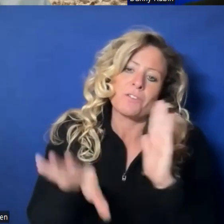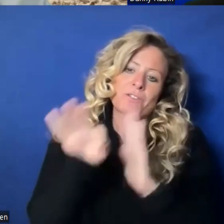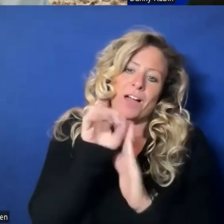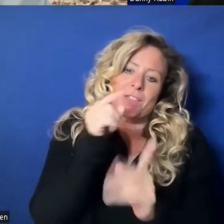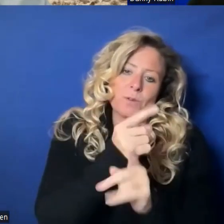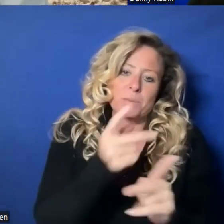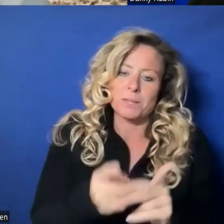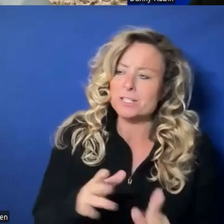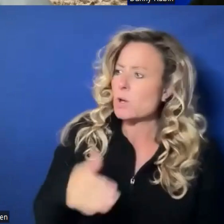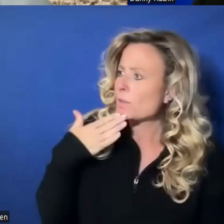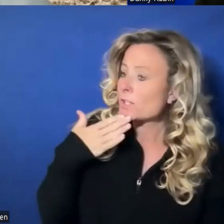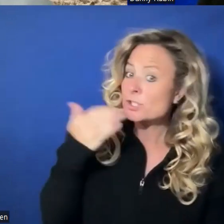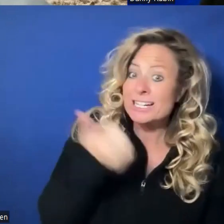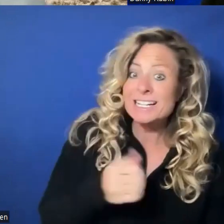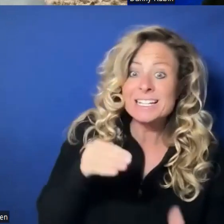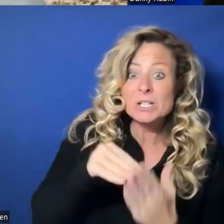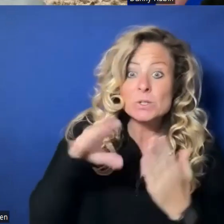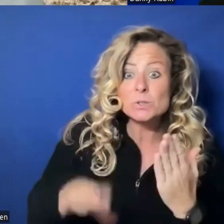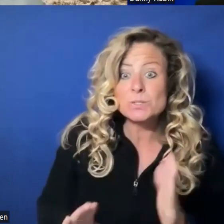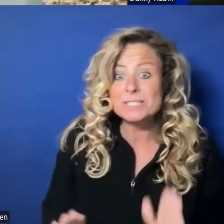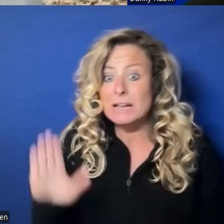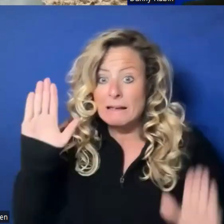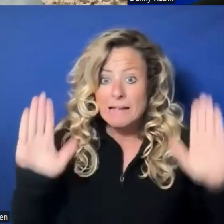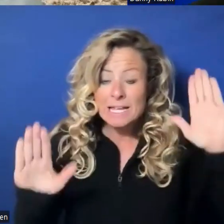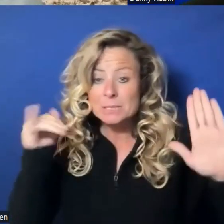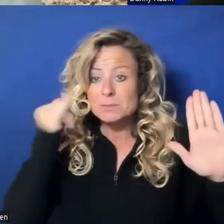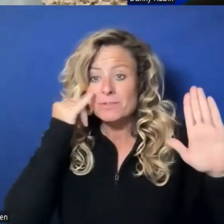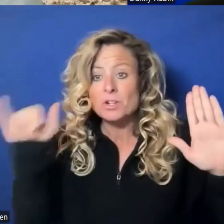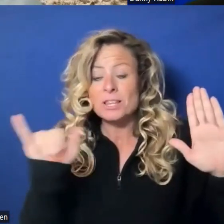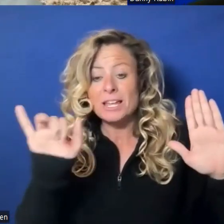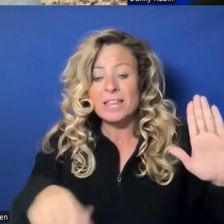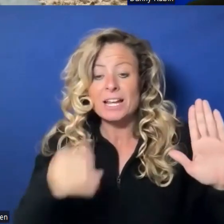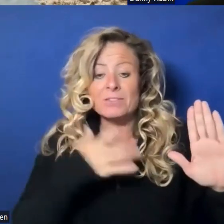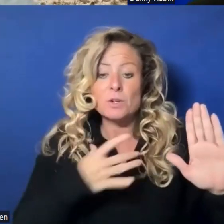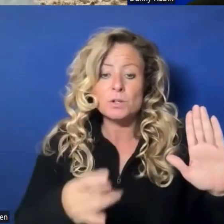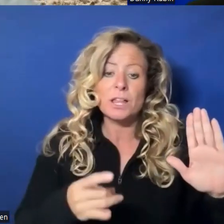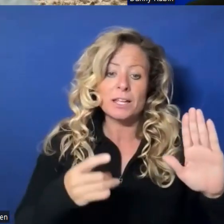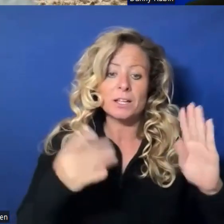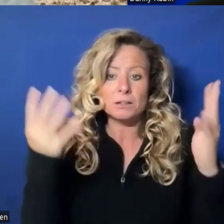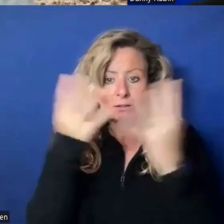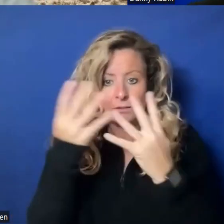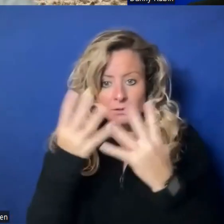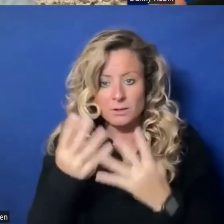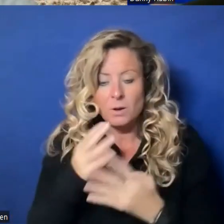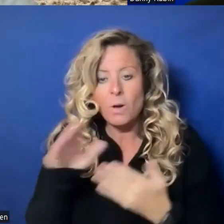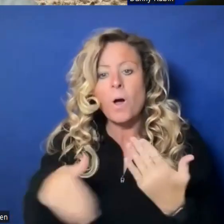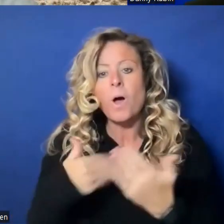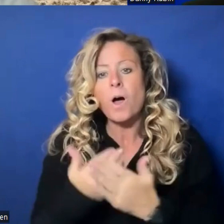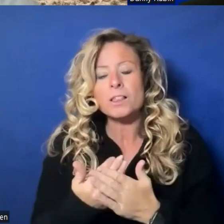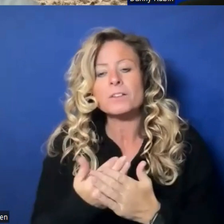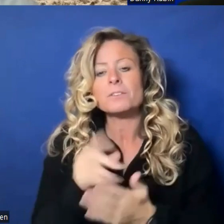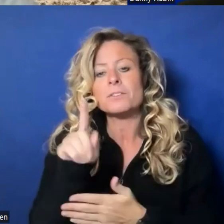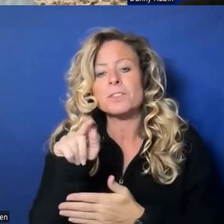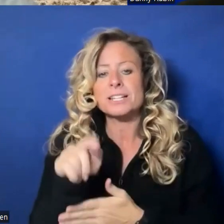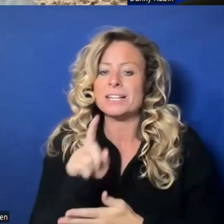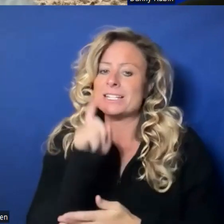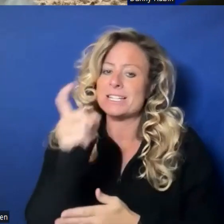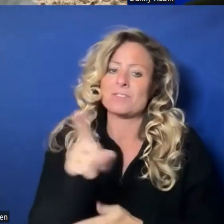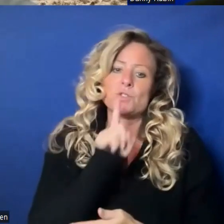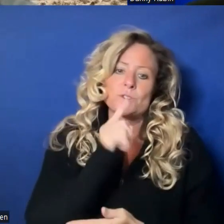great. Do we have any students, any hands up if you're like that, if you like going through the data? Because that he's giving you a really